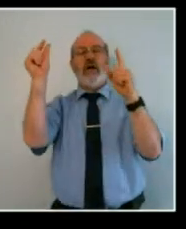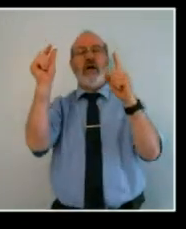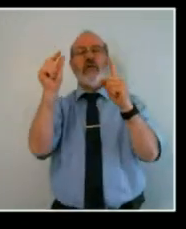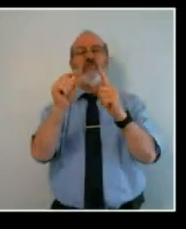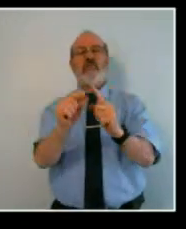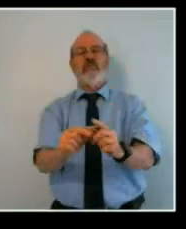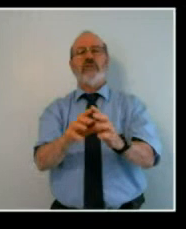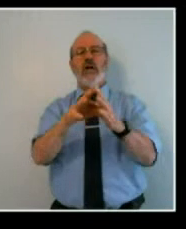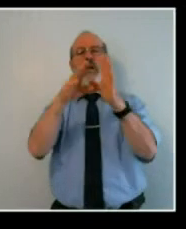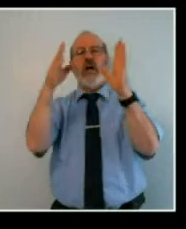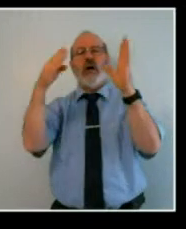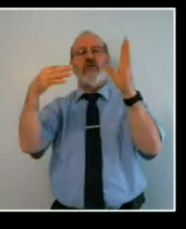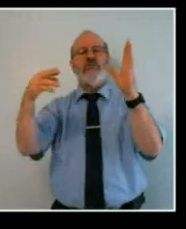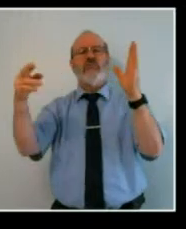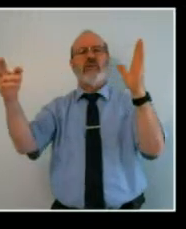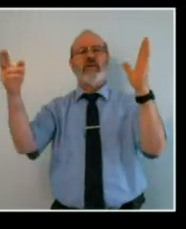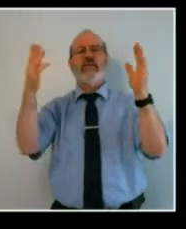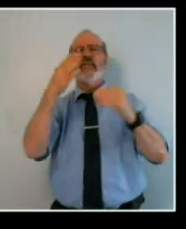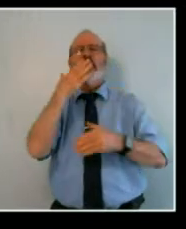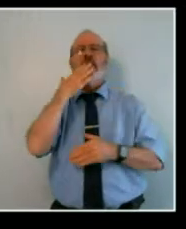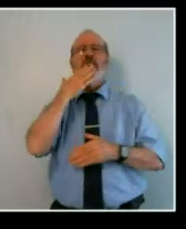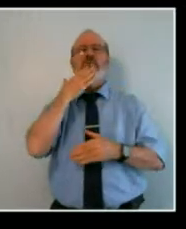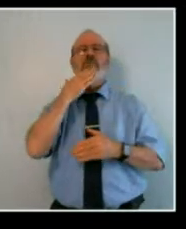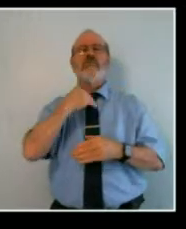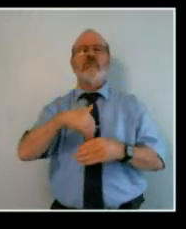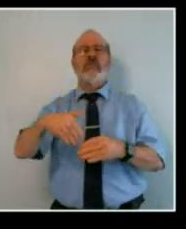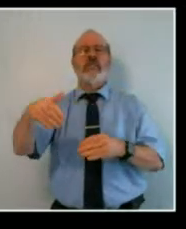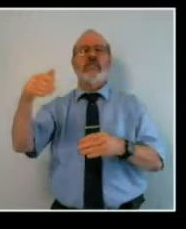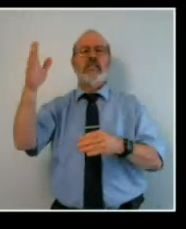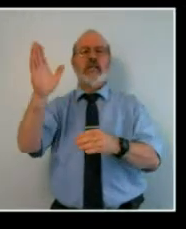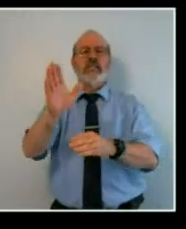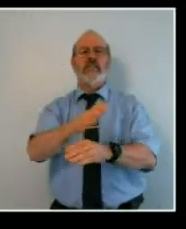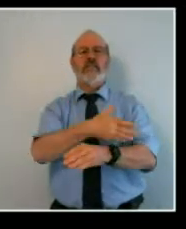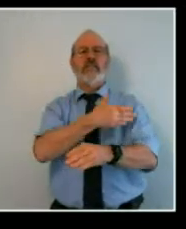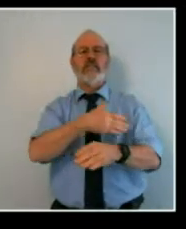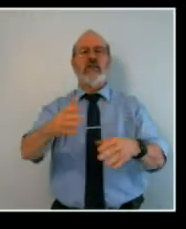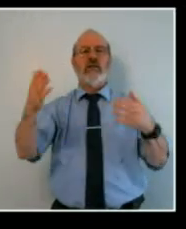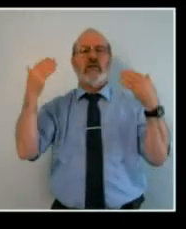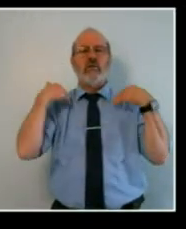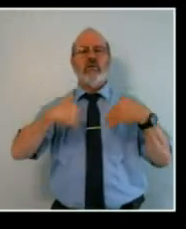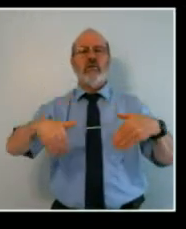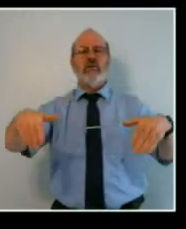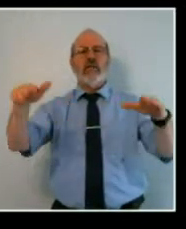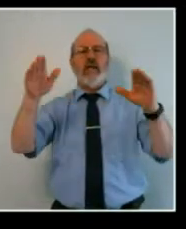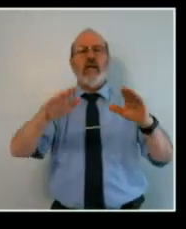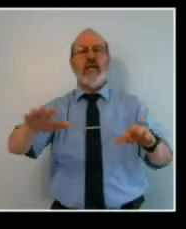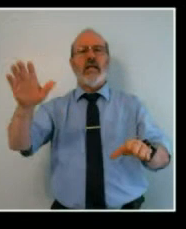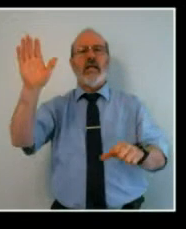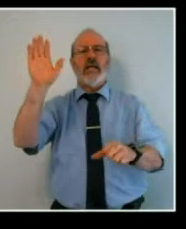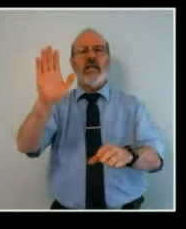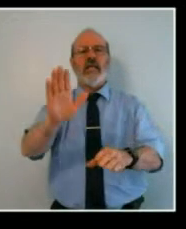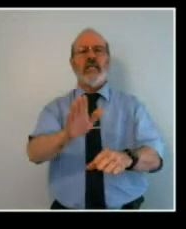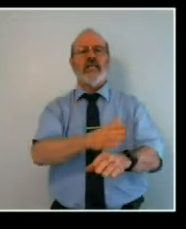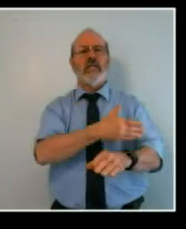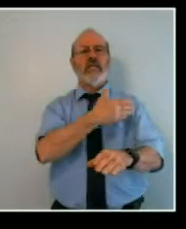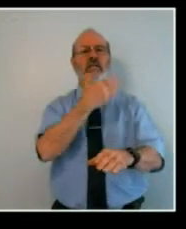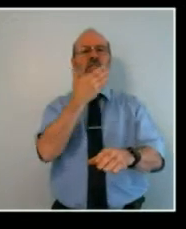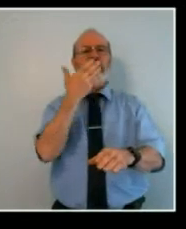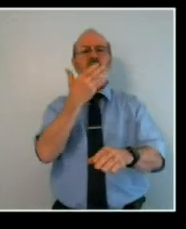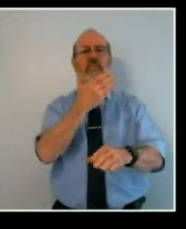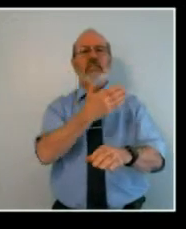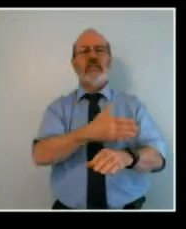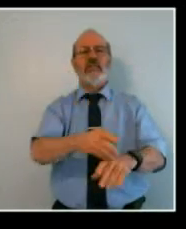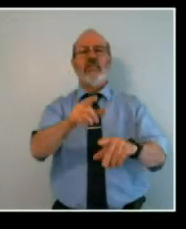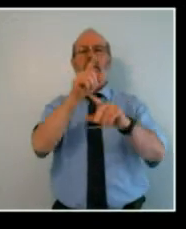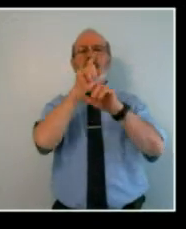word shall outring, sweet as the note that angels